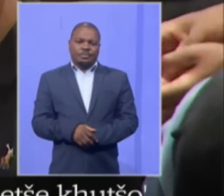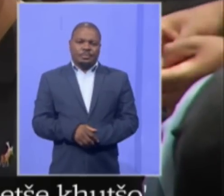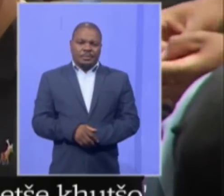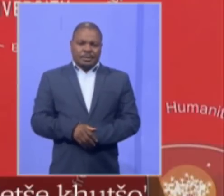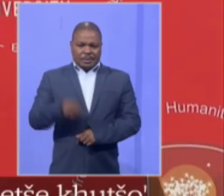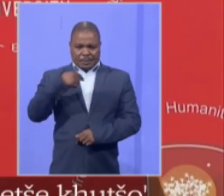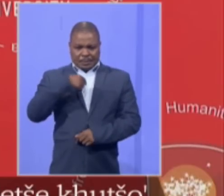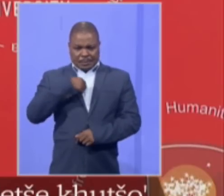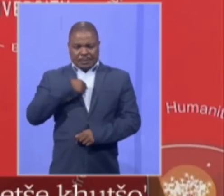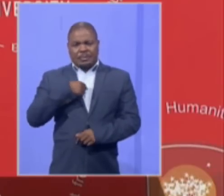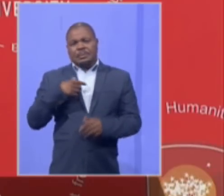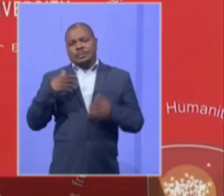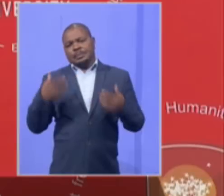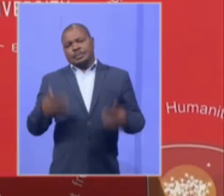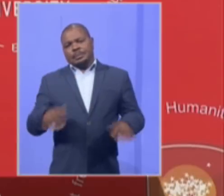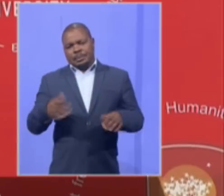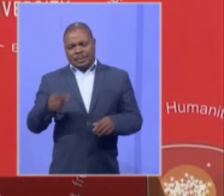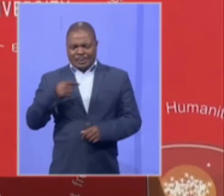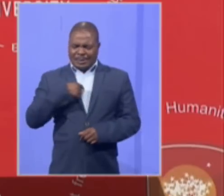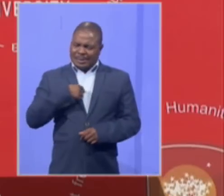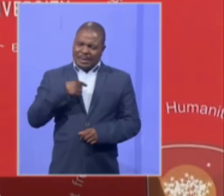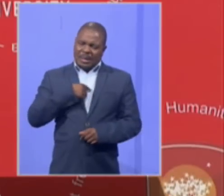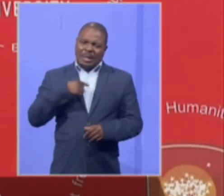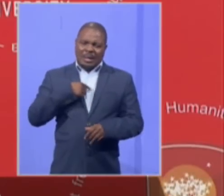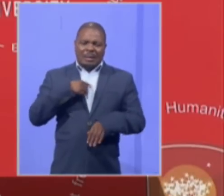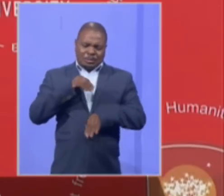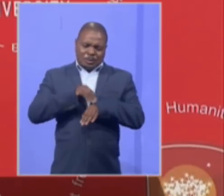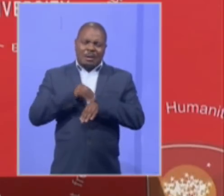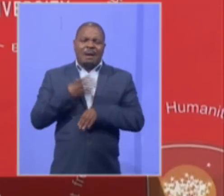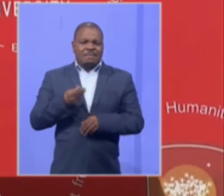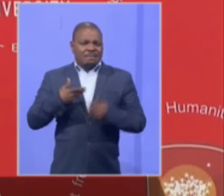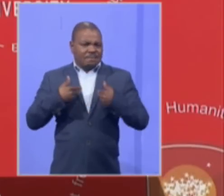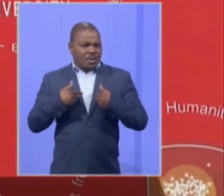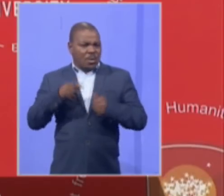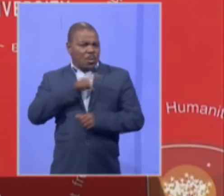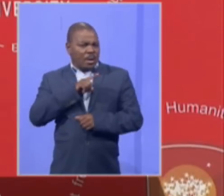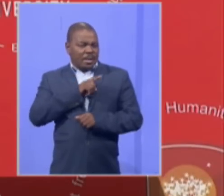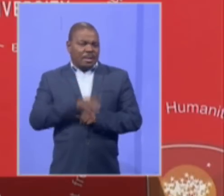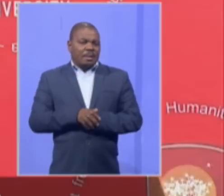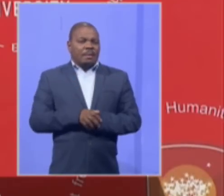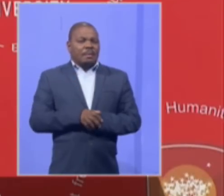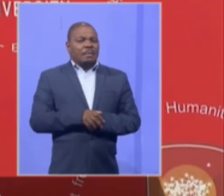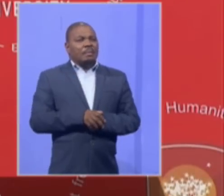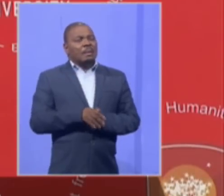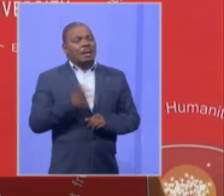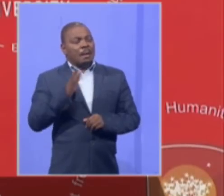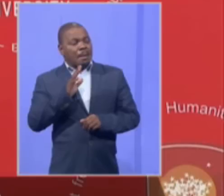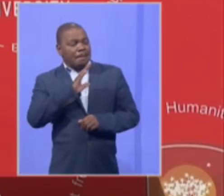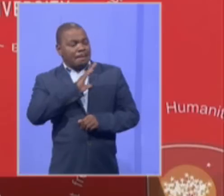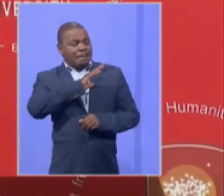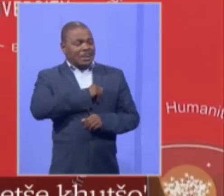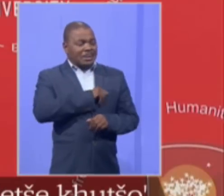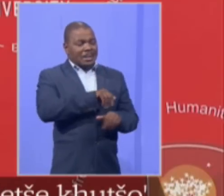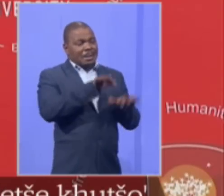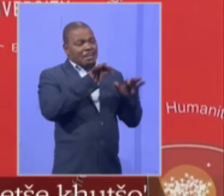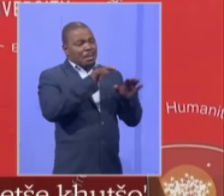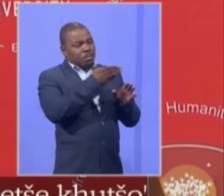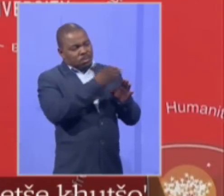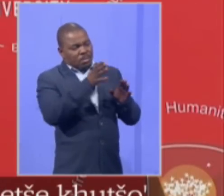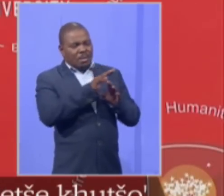exceedingly troubled by the continued harm that the people of Palestine